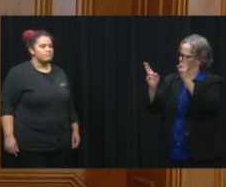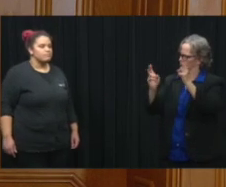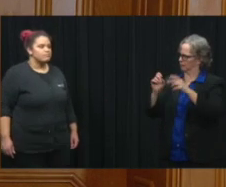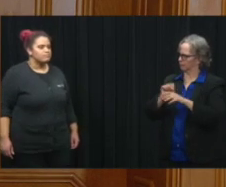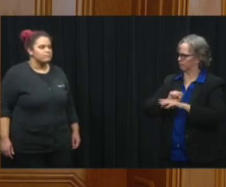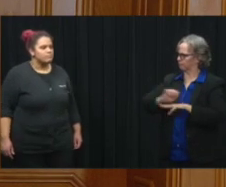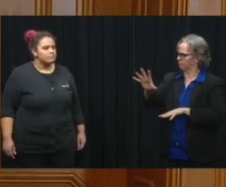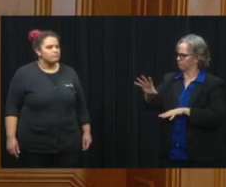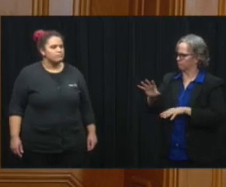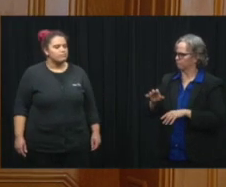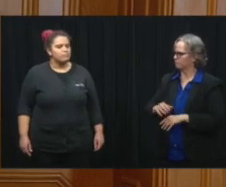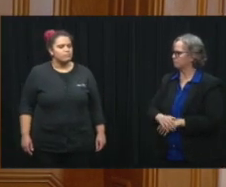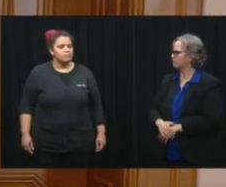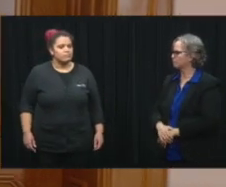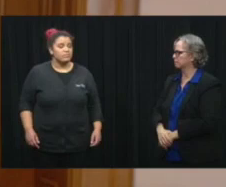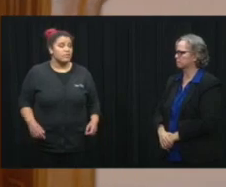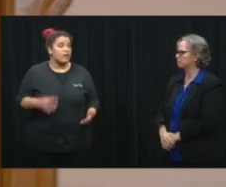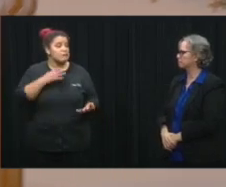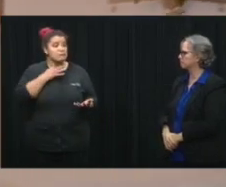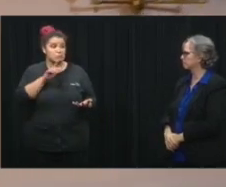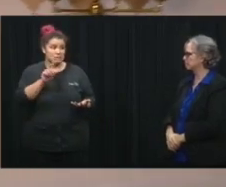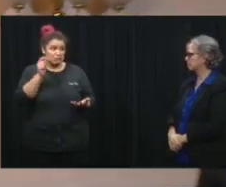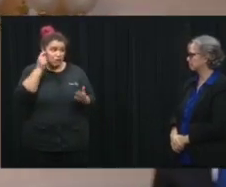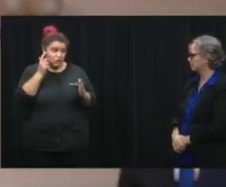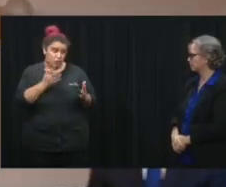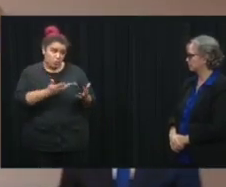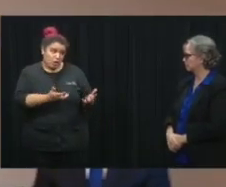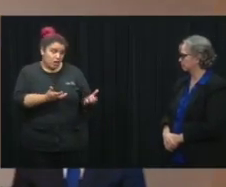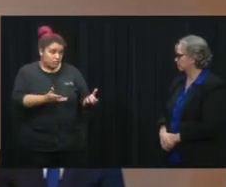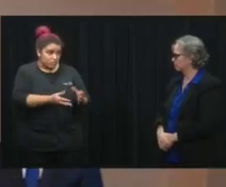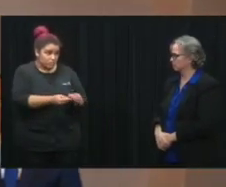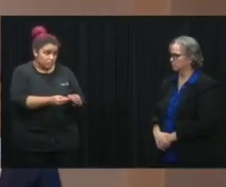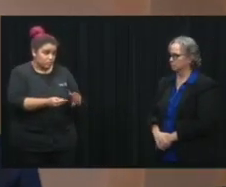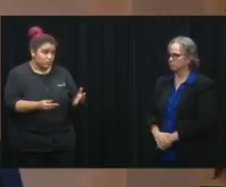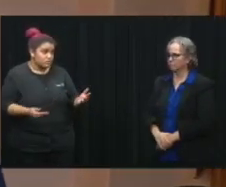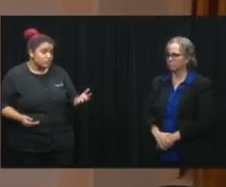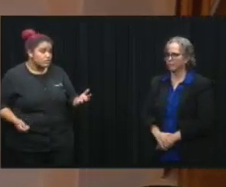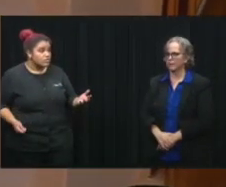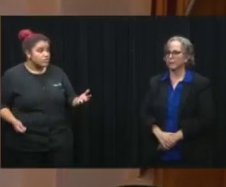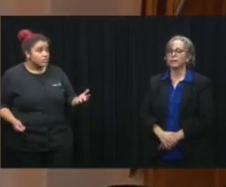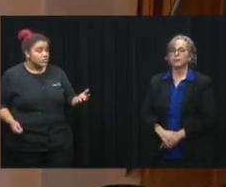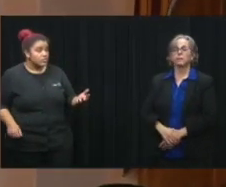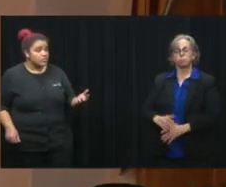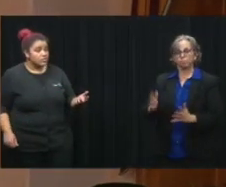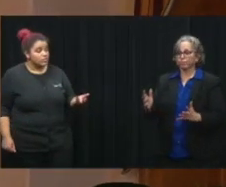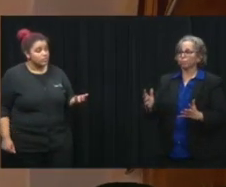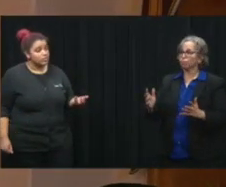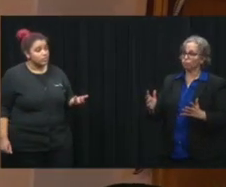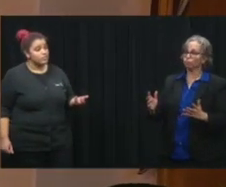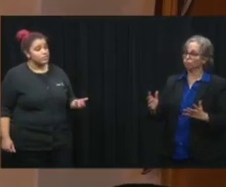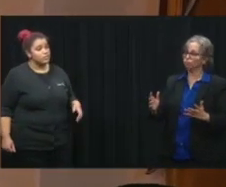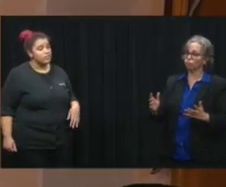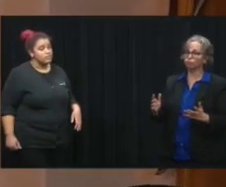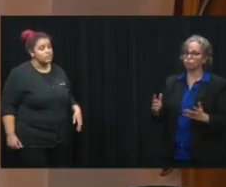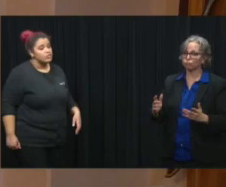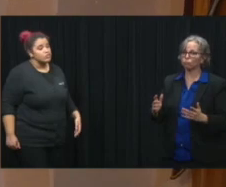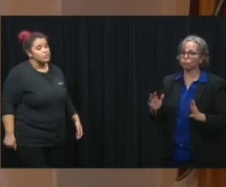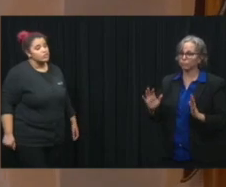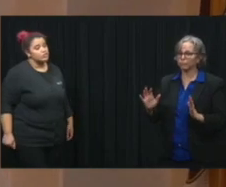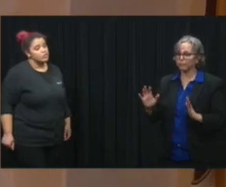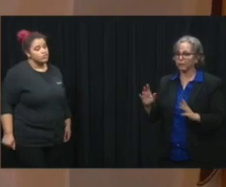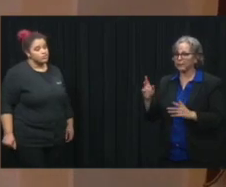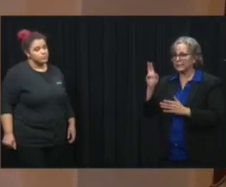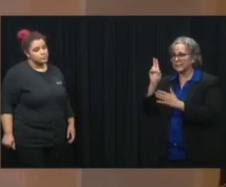Lieutenant Governor Husted, would you like to add anything? I know you. Only that one of the things Secretary LaRose